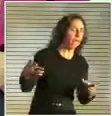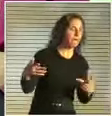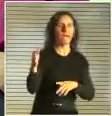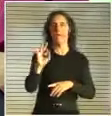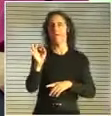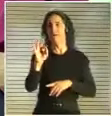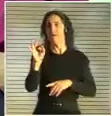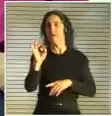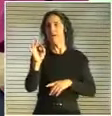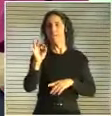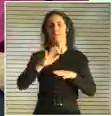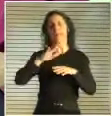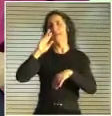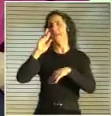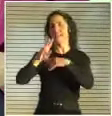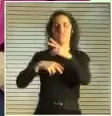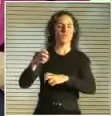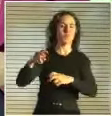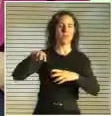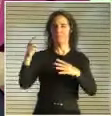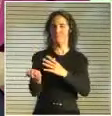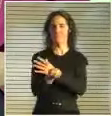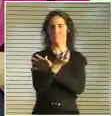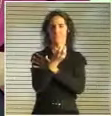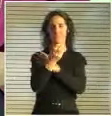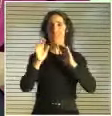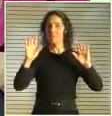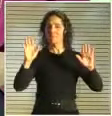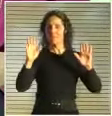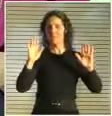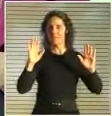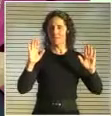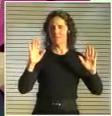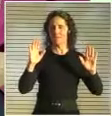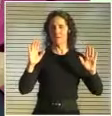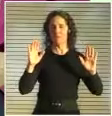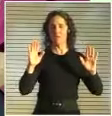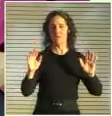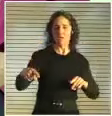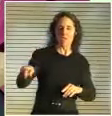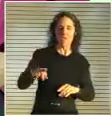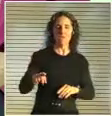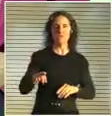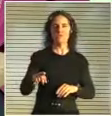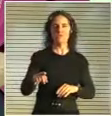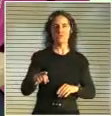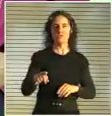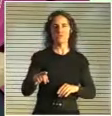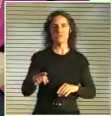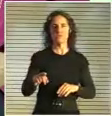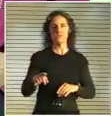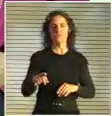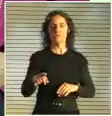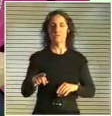hotel? And are they taking into account what your needs are from a local sustainability standpoint? And one